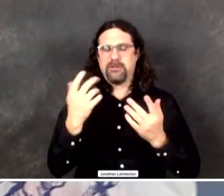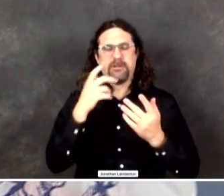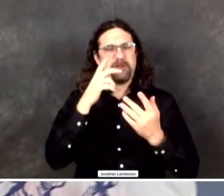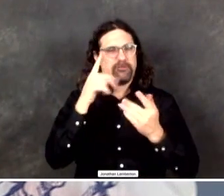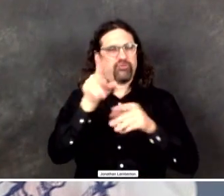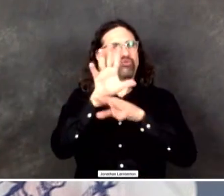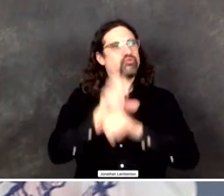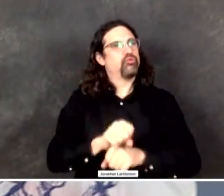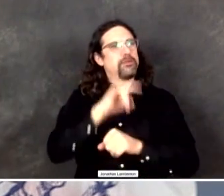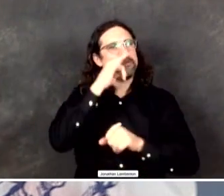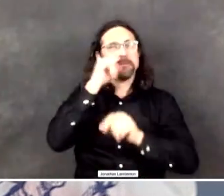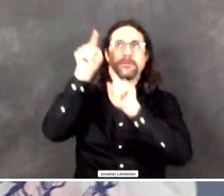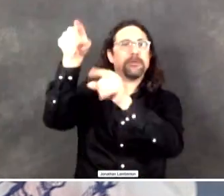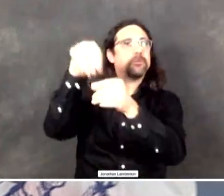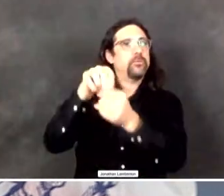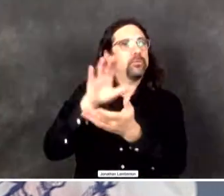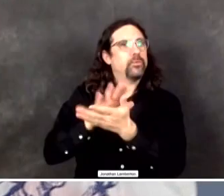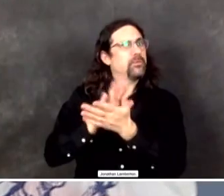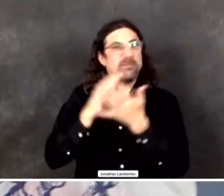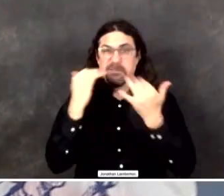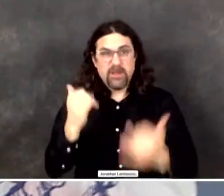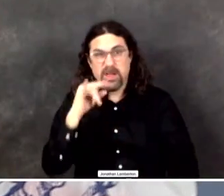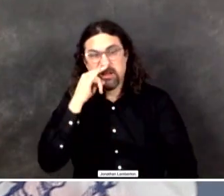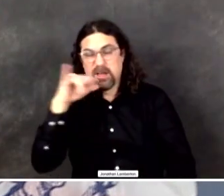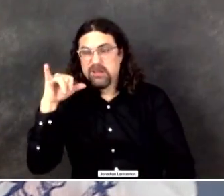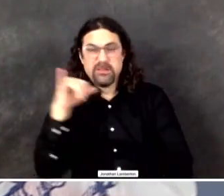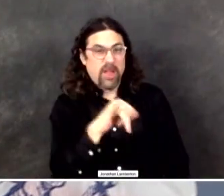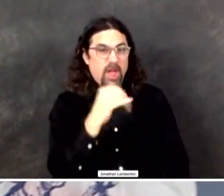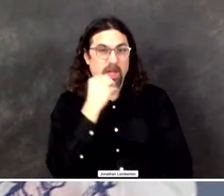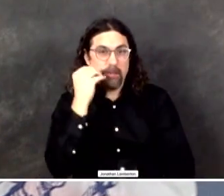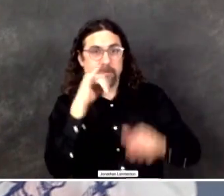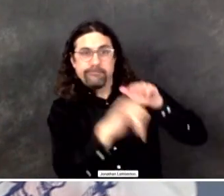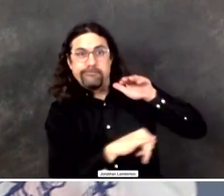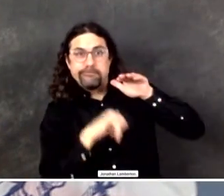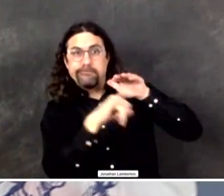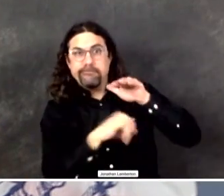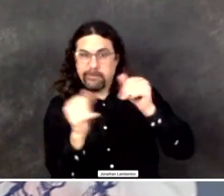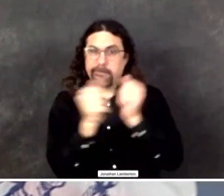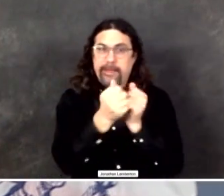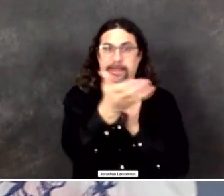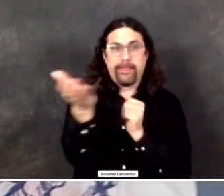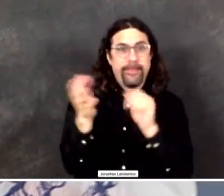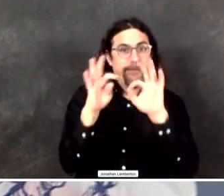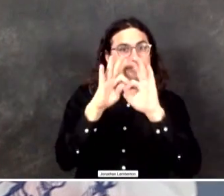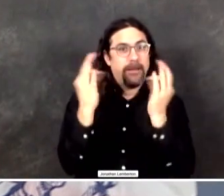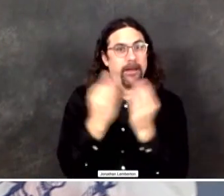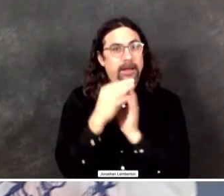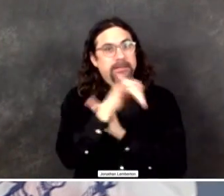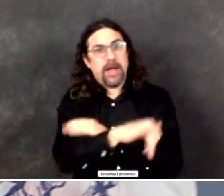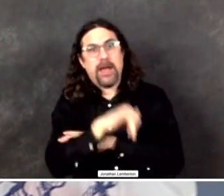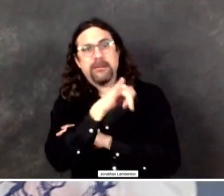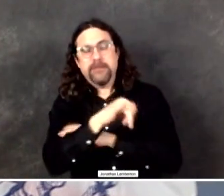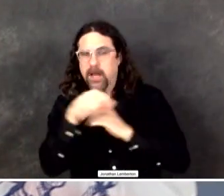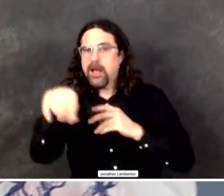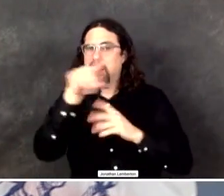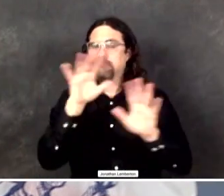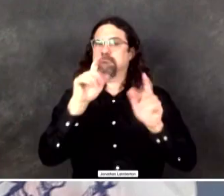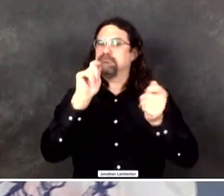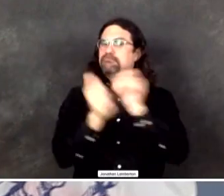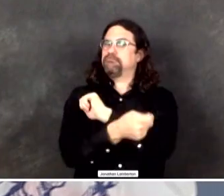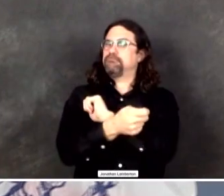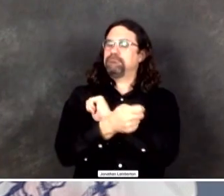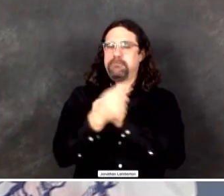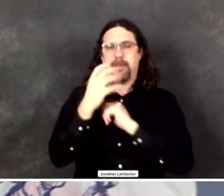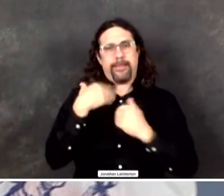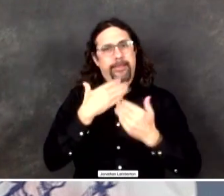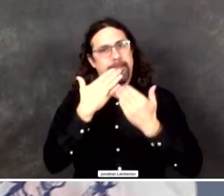stepped up, and they've been great partners in the distance learning that the DOE has done. And we're going to work with them to become even stronger partners.